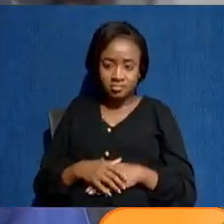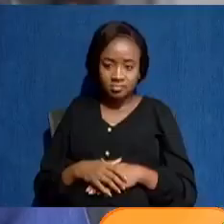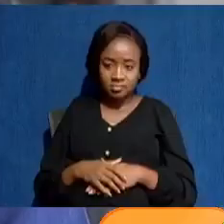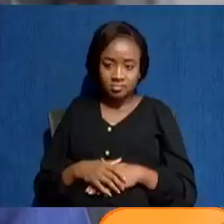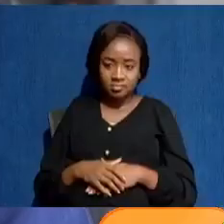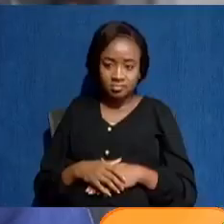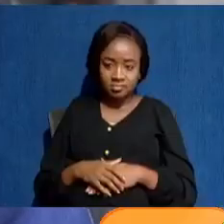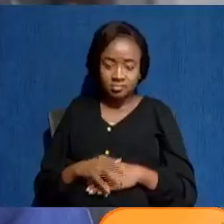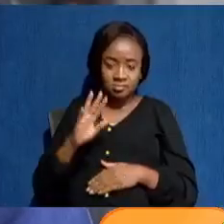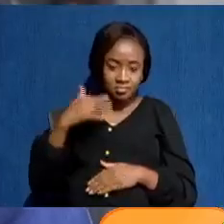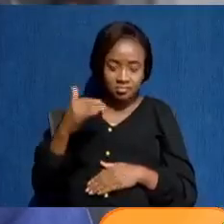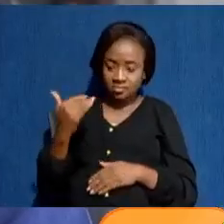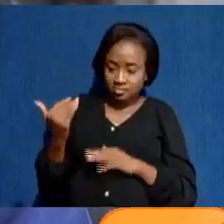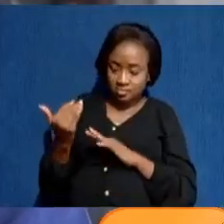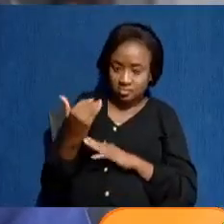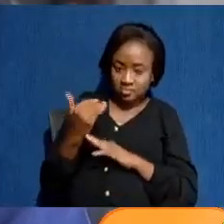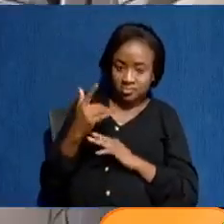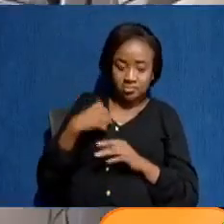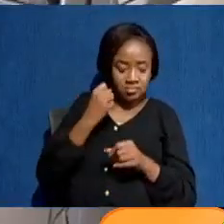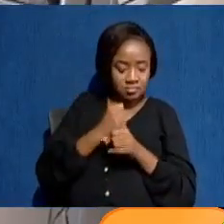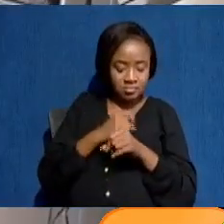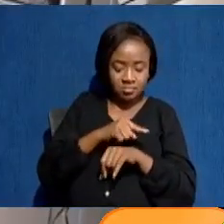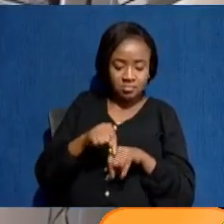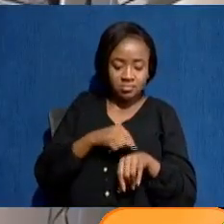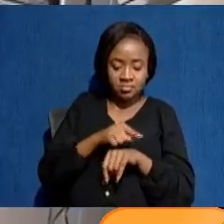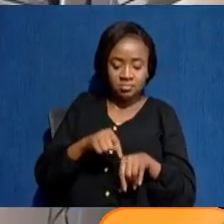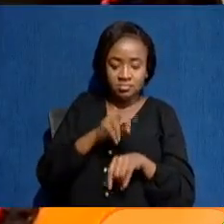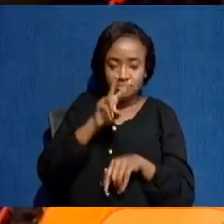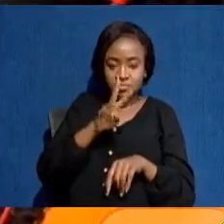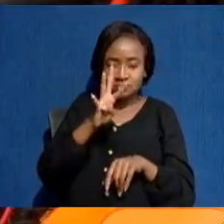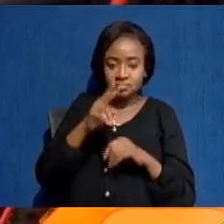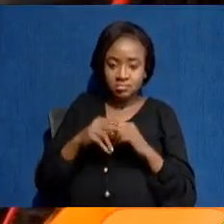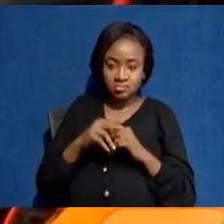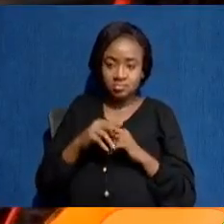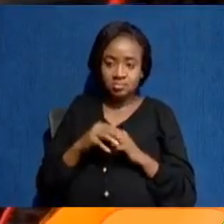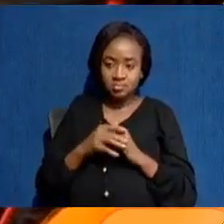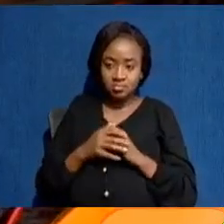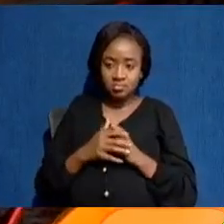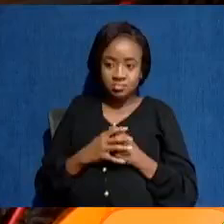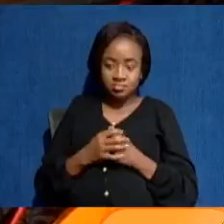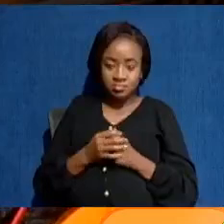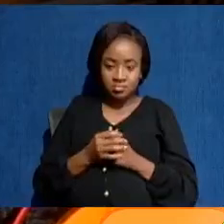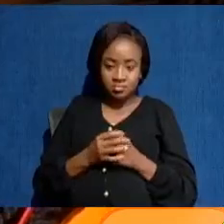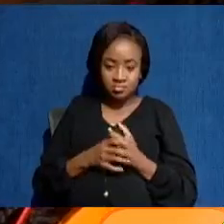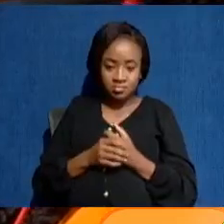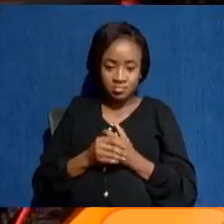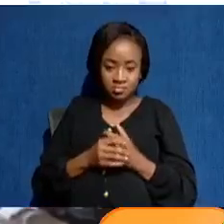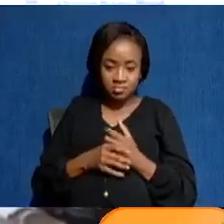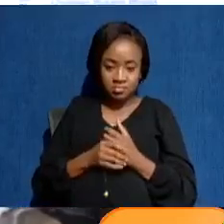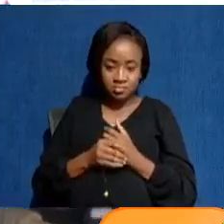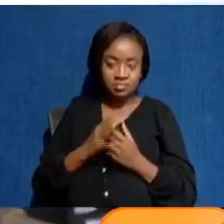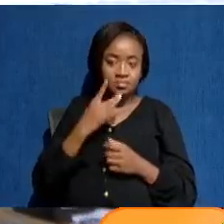have a request. We operate 24/7. Inside the 24 hours command center, requests flow in from